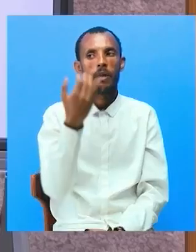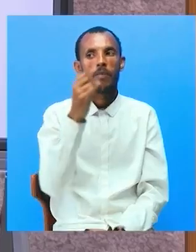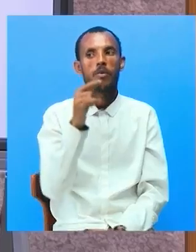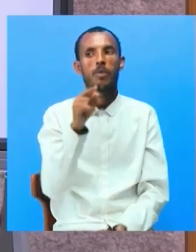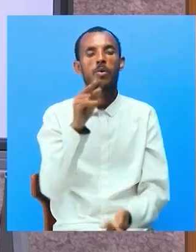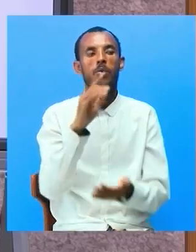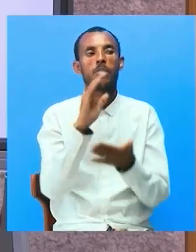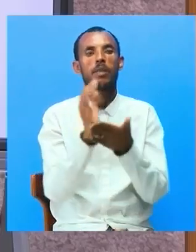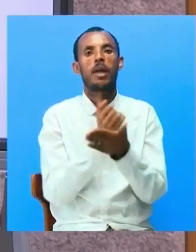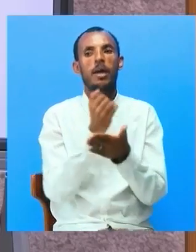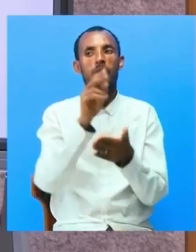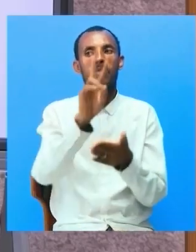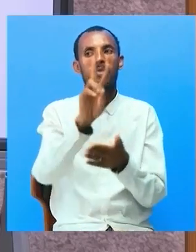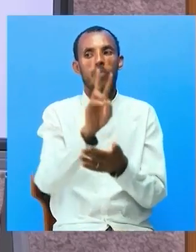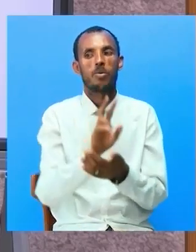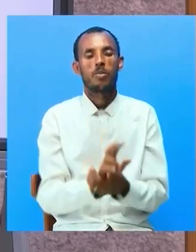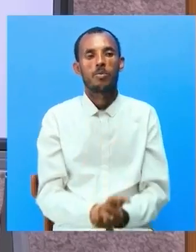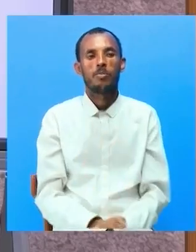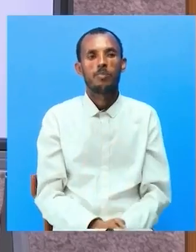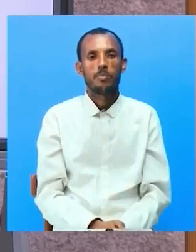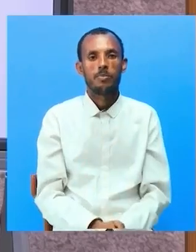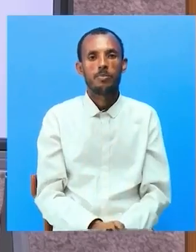If you take 2,